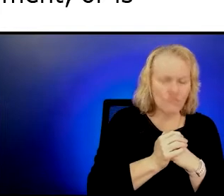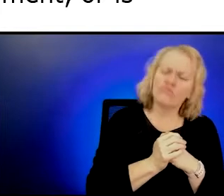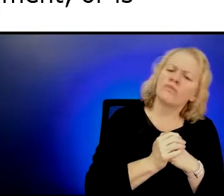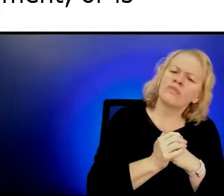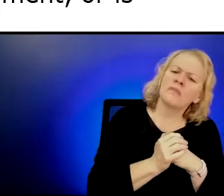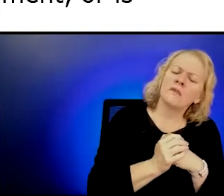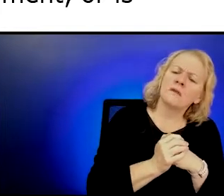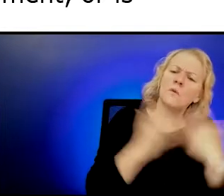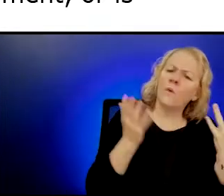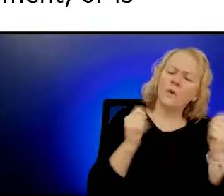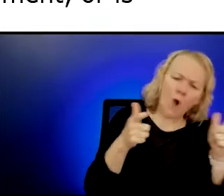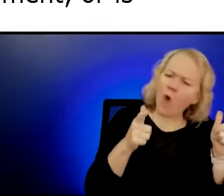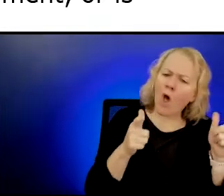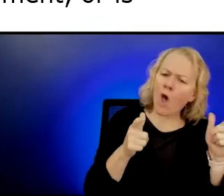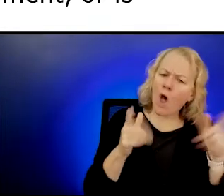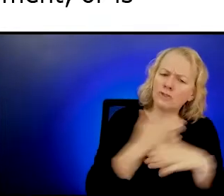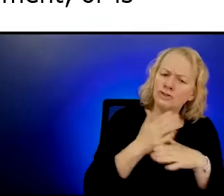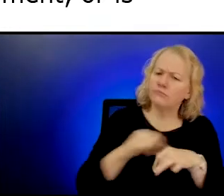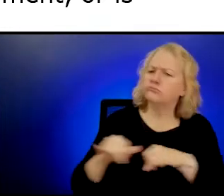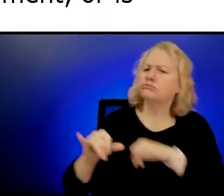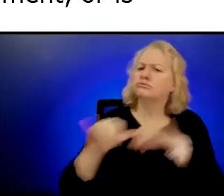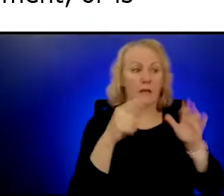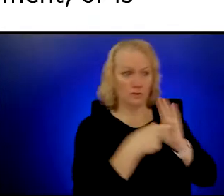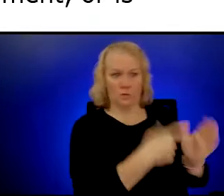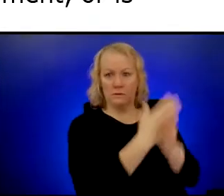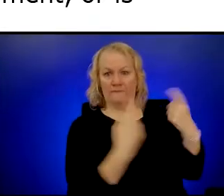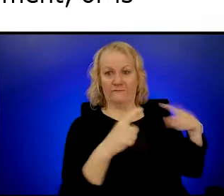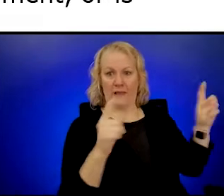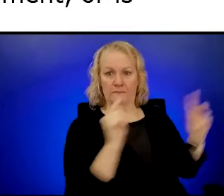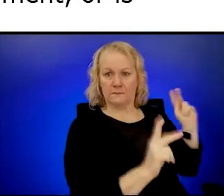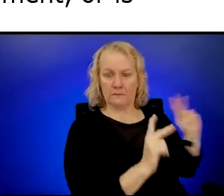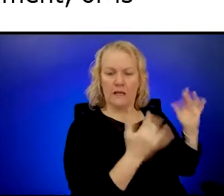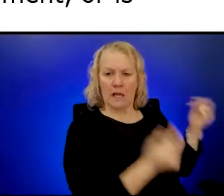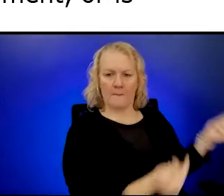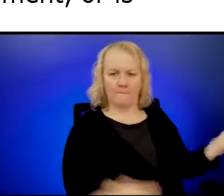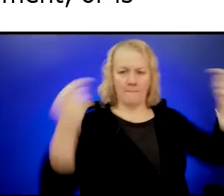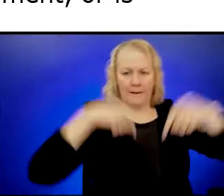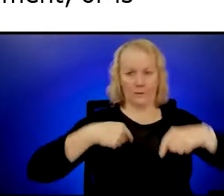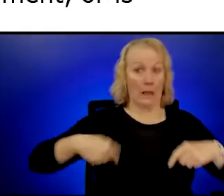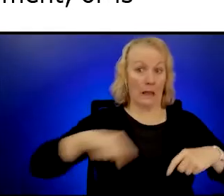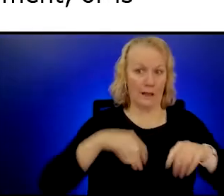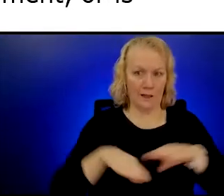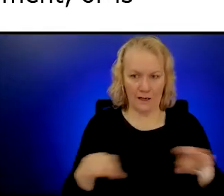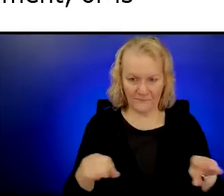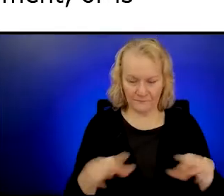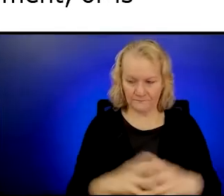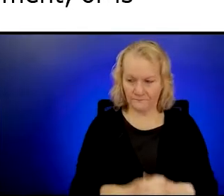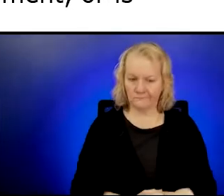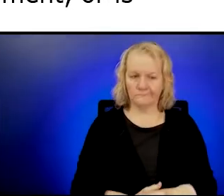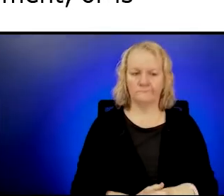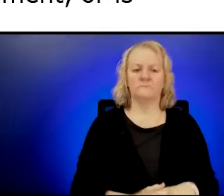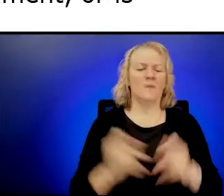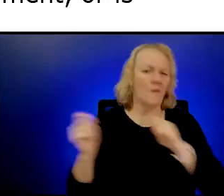do we all have in common? I've shown you kind of famous people, so let's bring it back down to our level. So we all